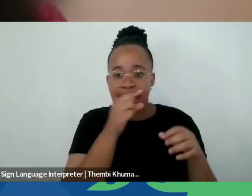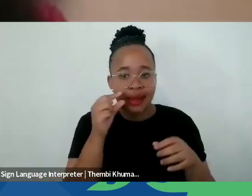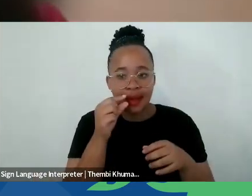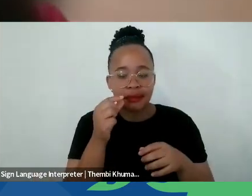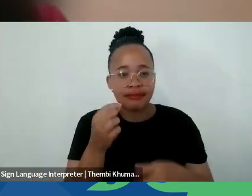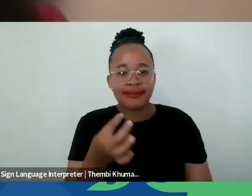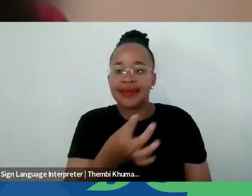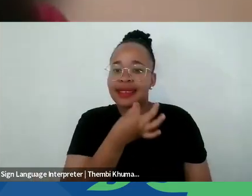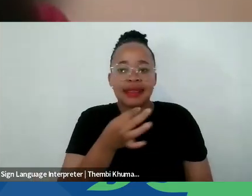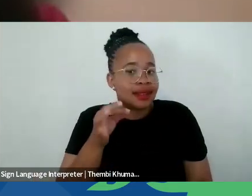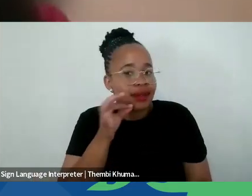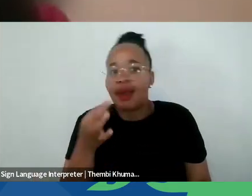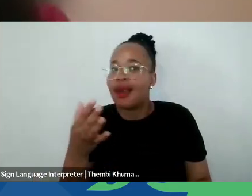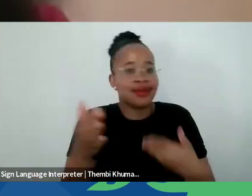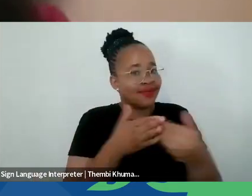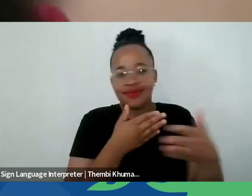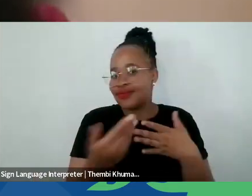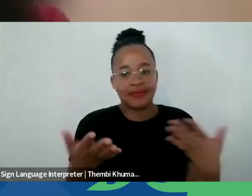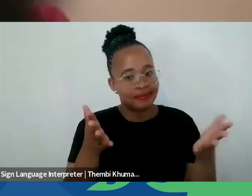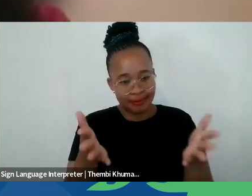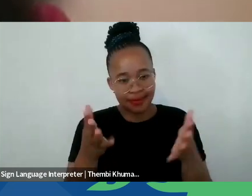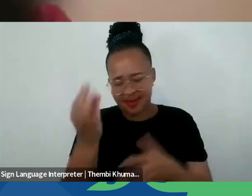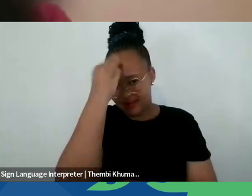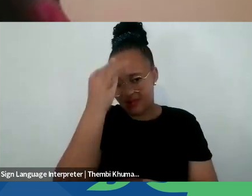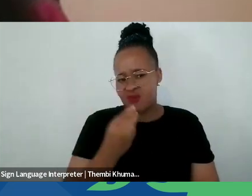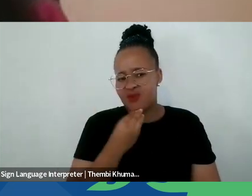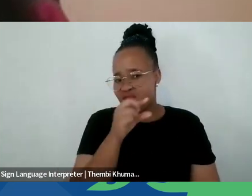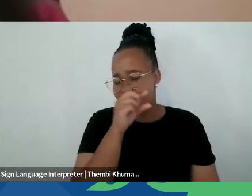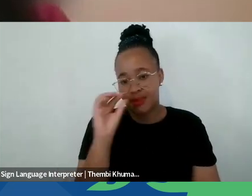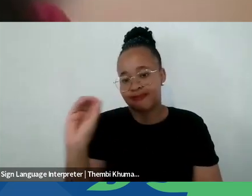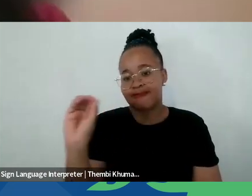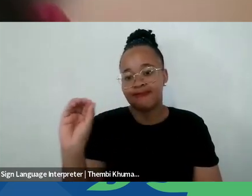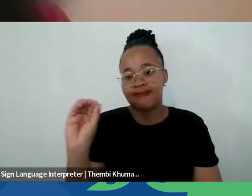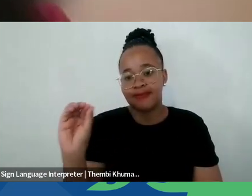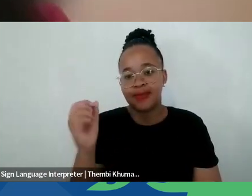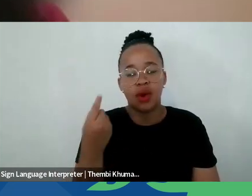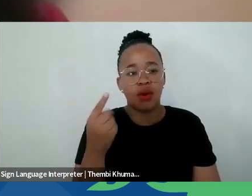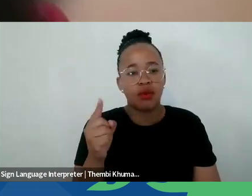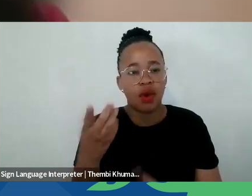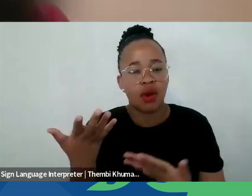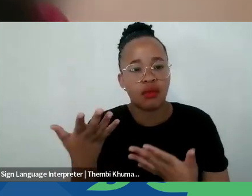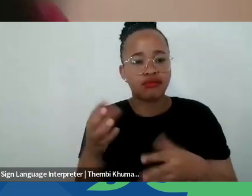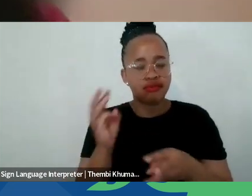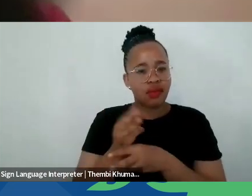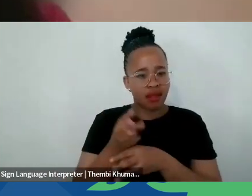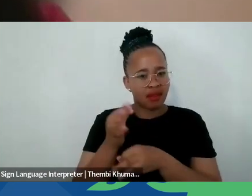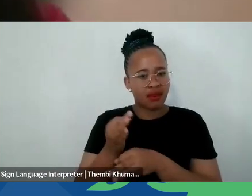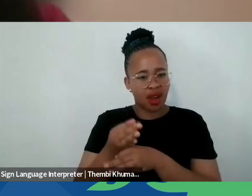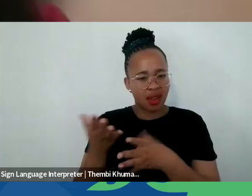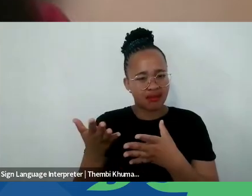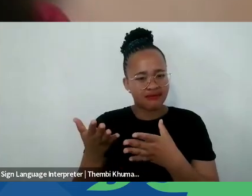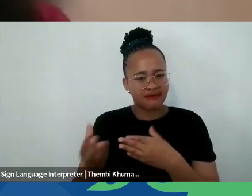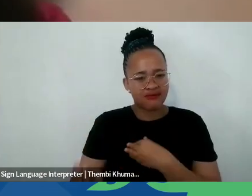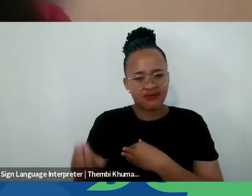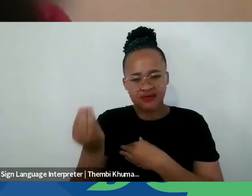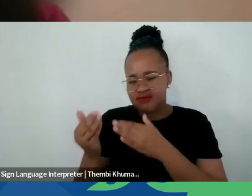series was actually around substance use, pregnancy, and parenting things that people don't talk about. But the